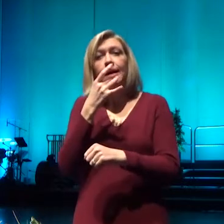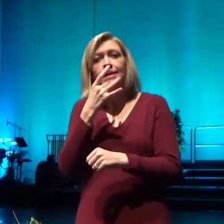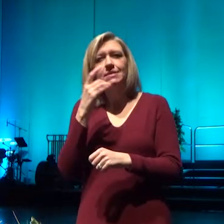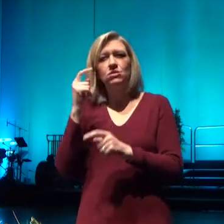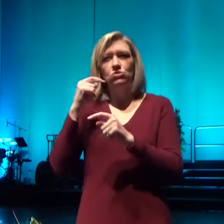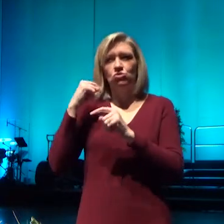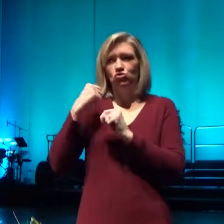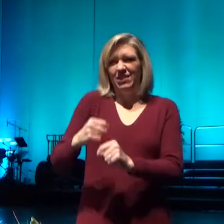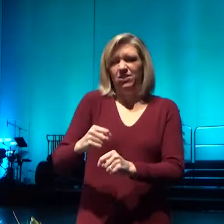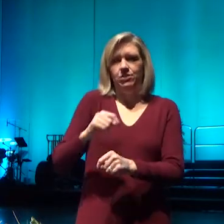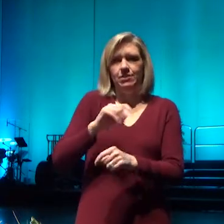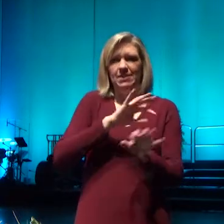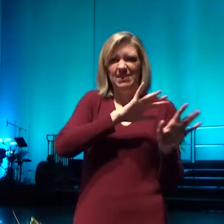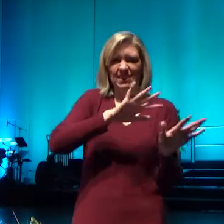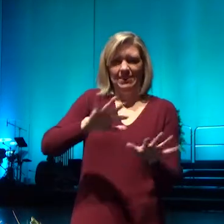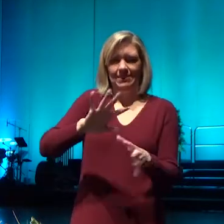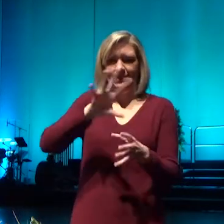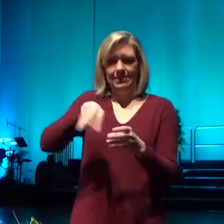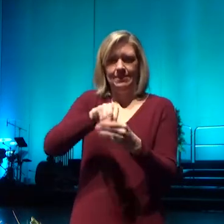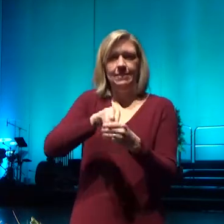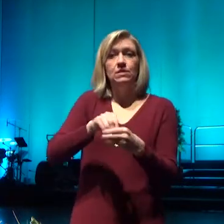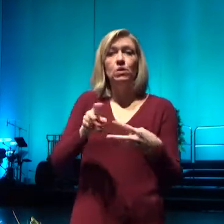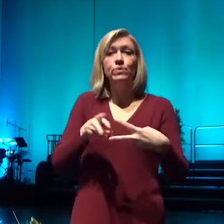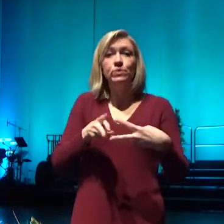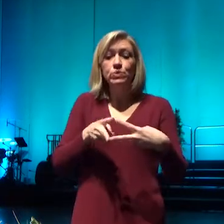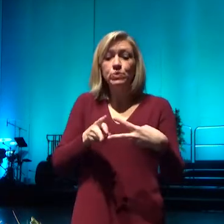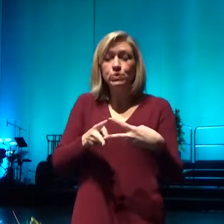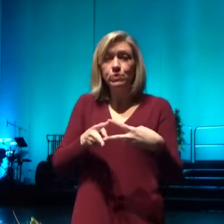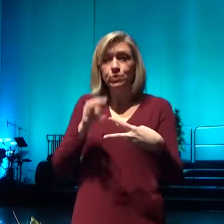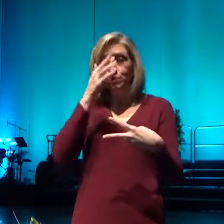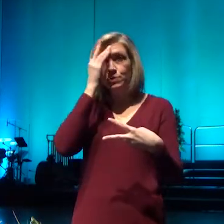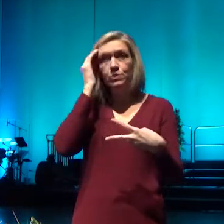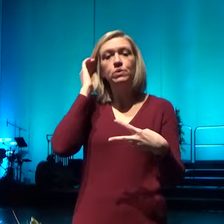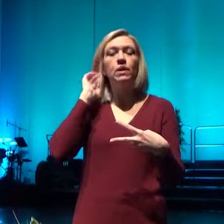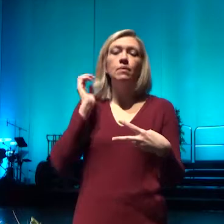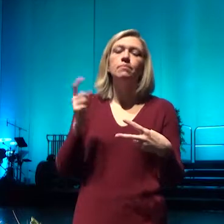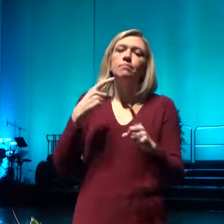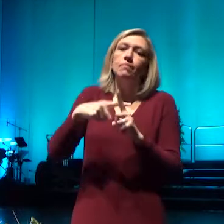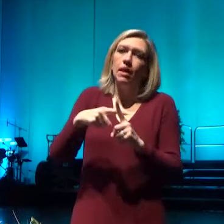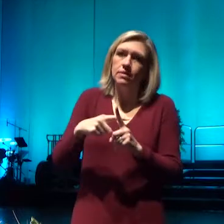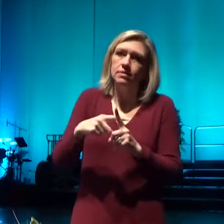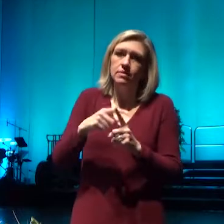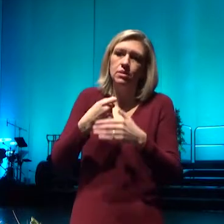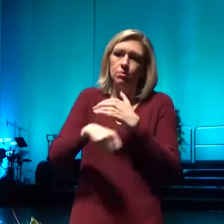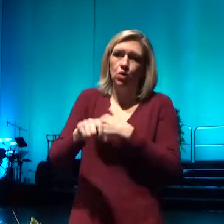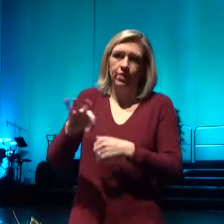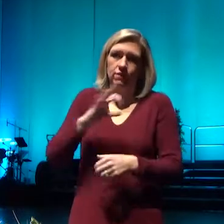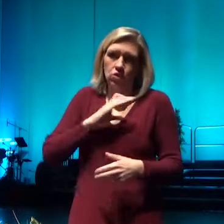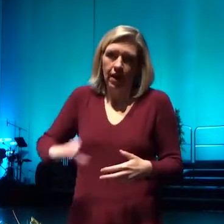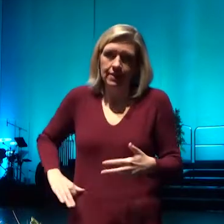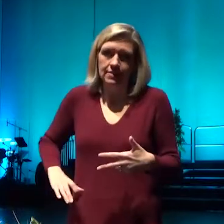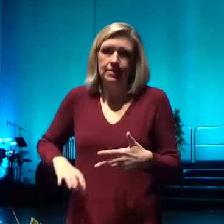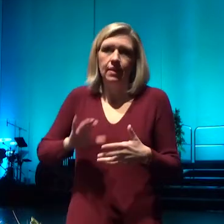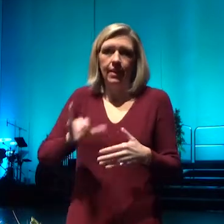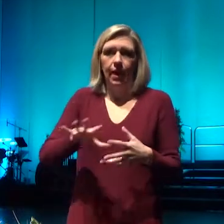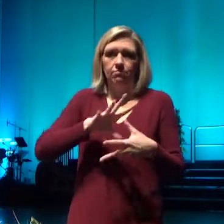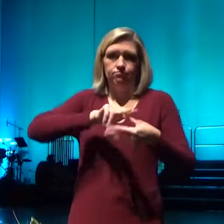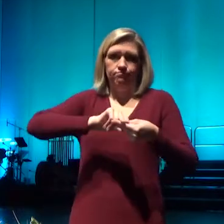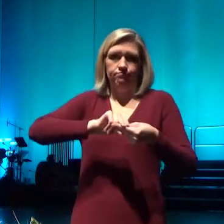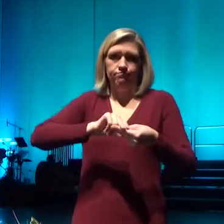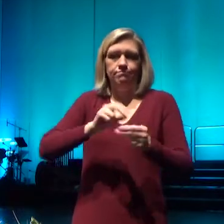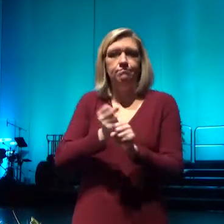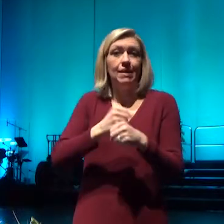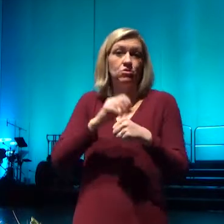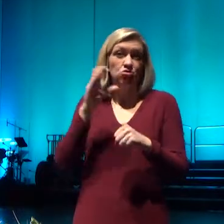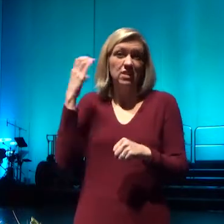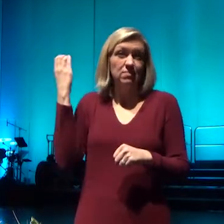forth. And you take those two movements, and you very much have, with the birth of Christ, of course, Christmas as we know it today. Isn't it pretty cool?